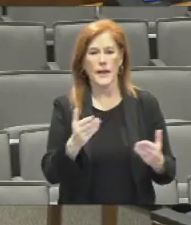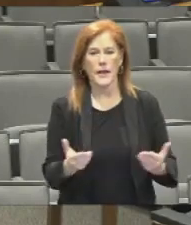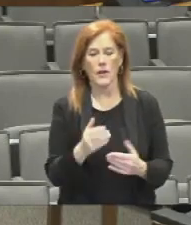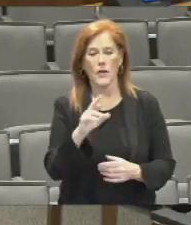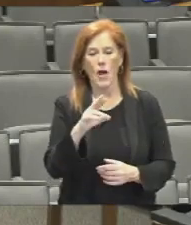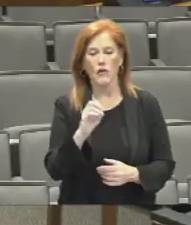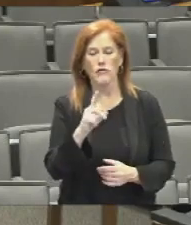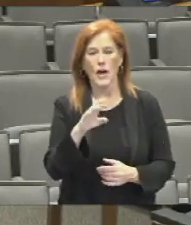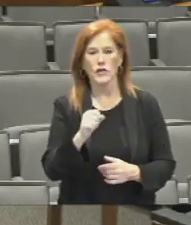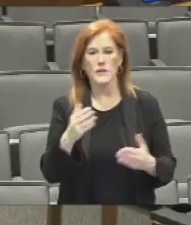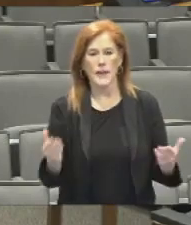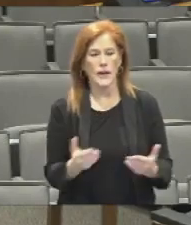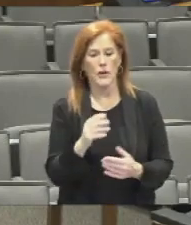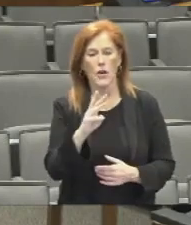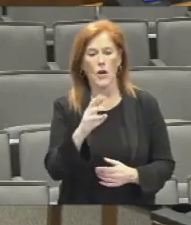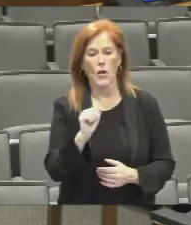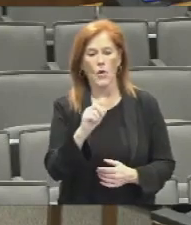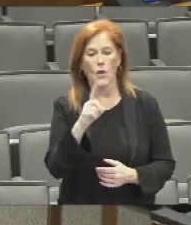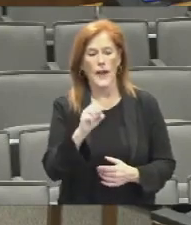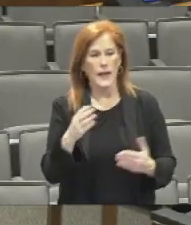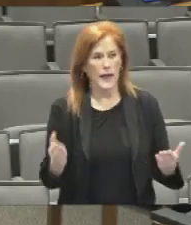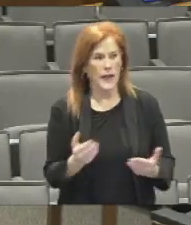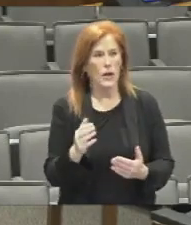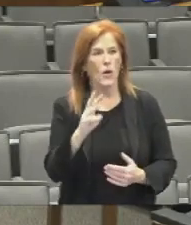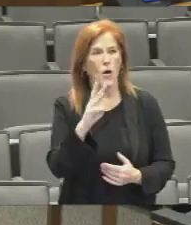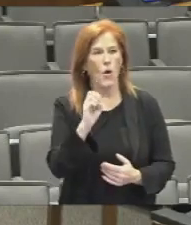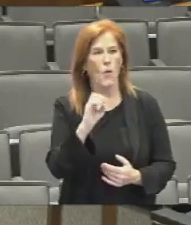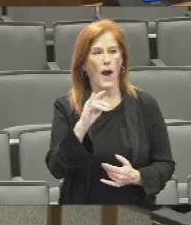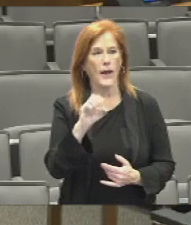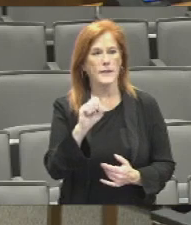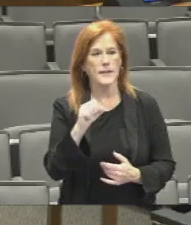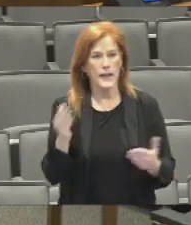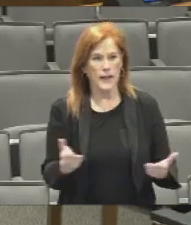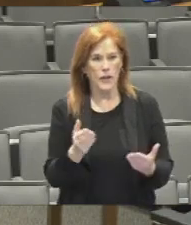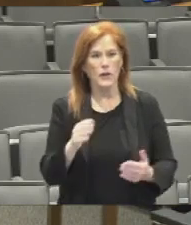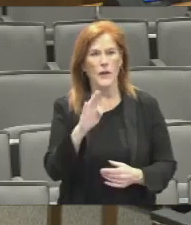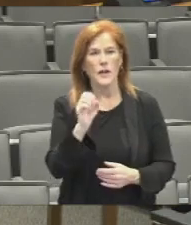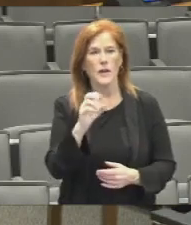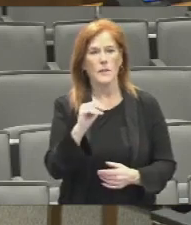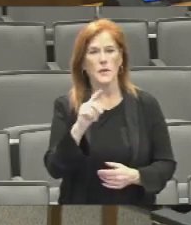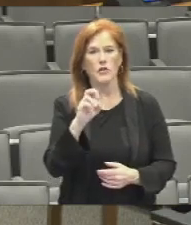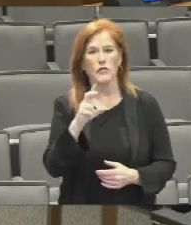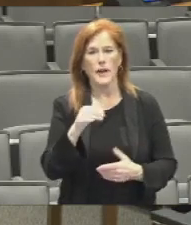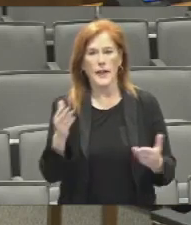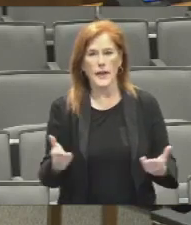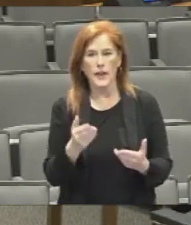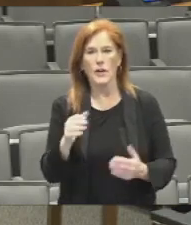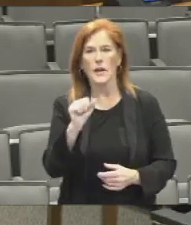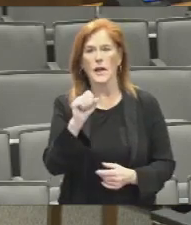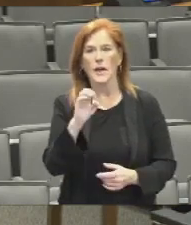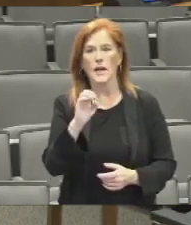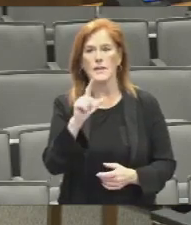Roger. Here. Wade. Here. Weiss. Here. Ben Gray. Here.